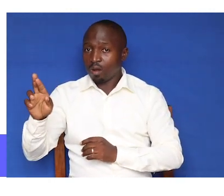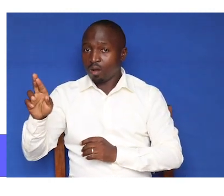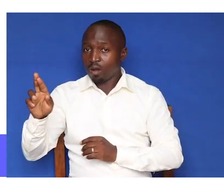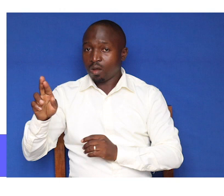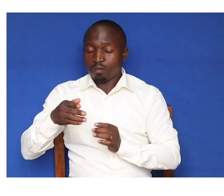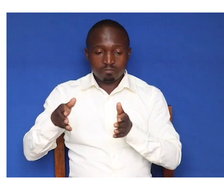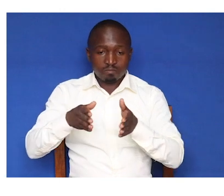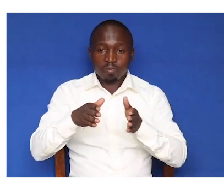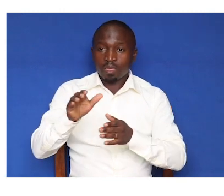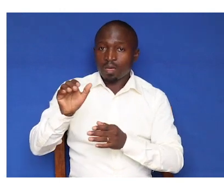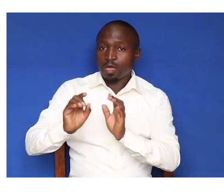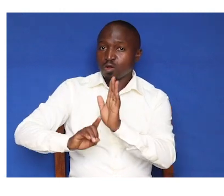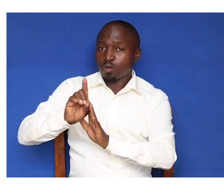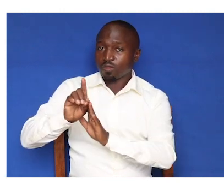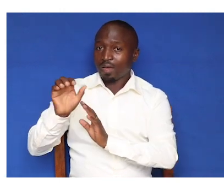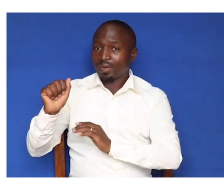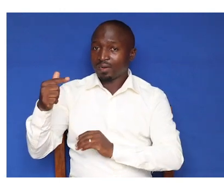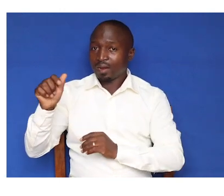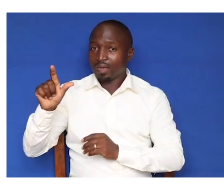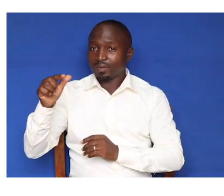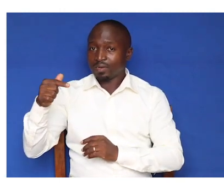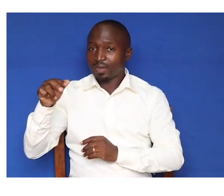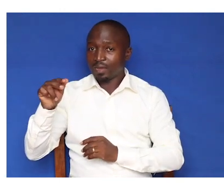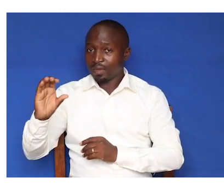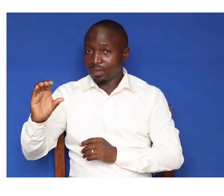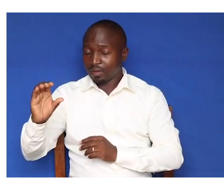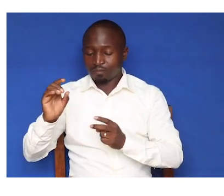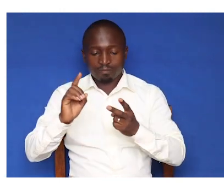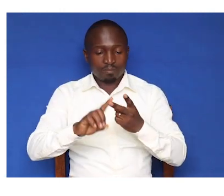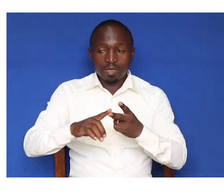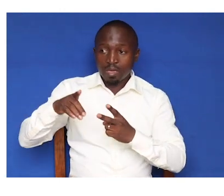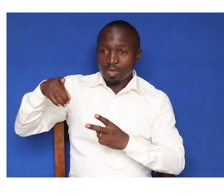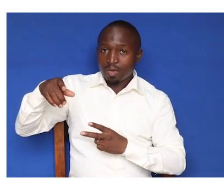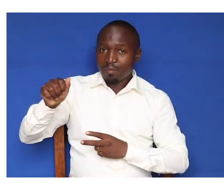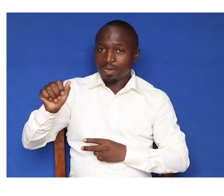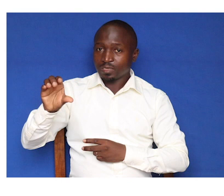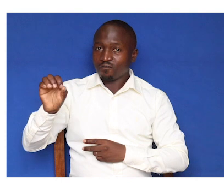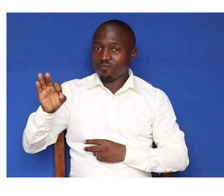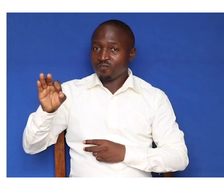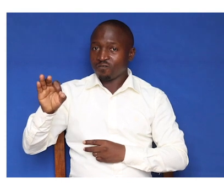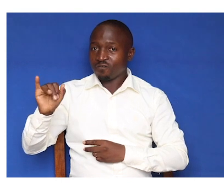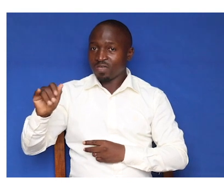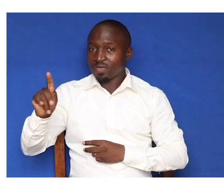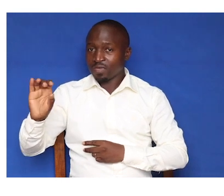Drift, North Pacific Current, Kuroshio,